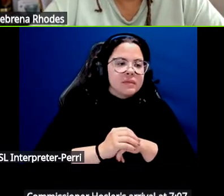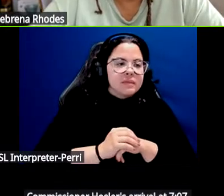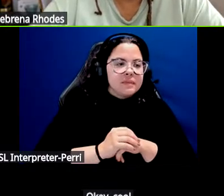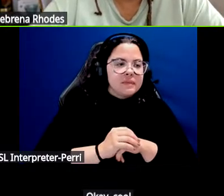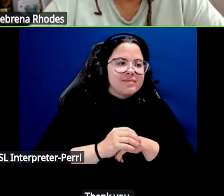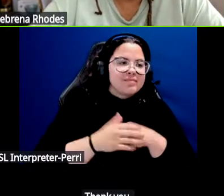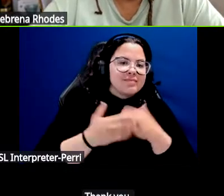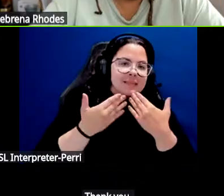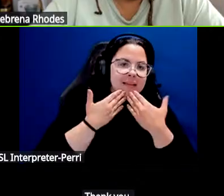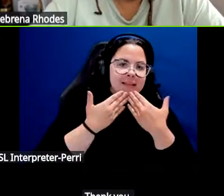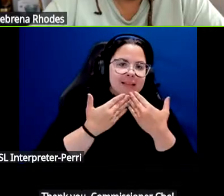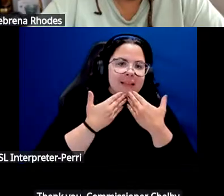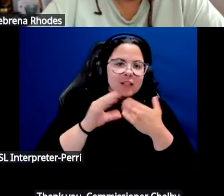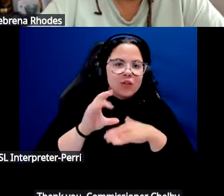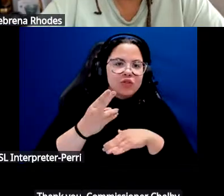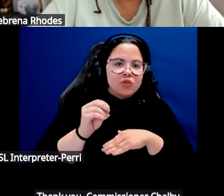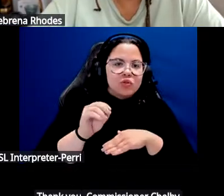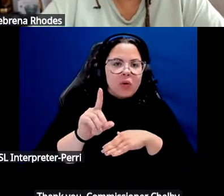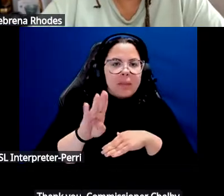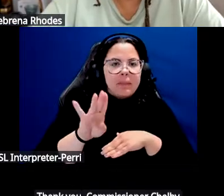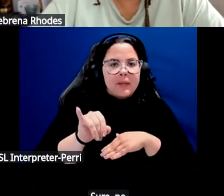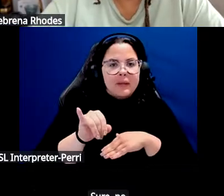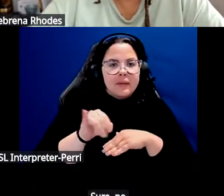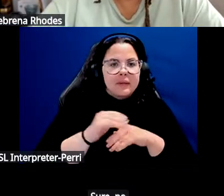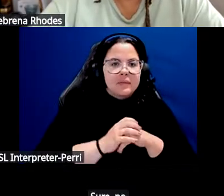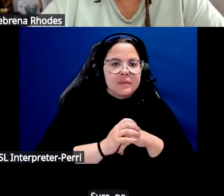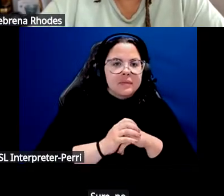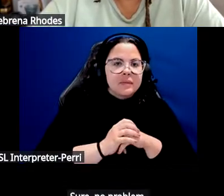Commissioner Chelby. Sure, no problem.